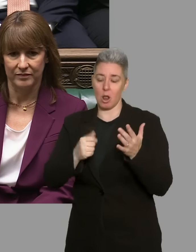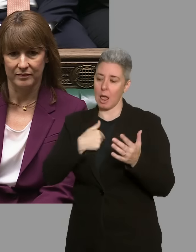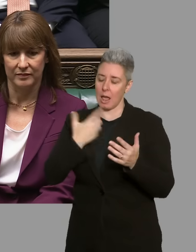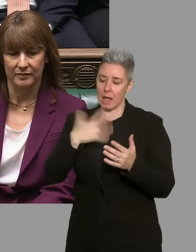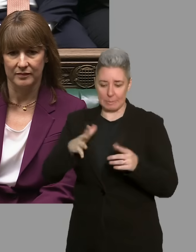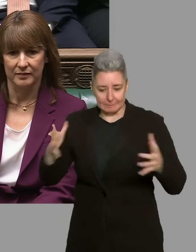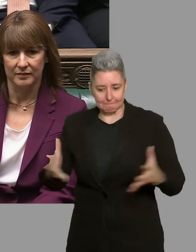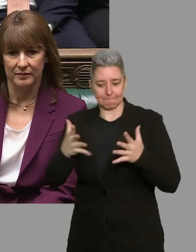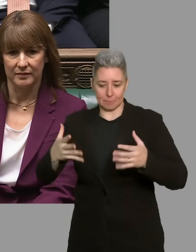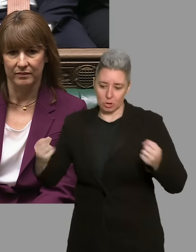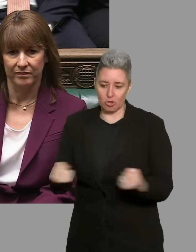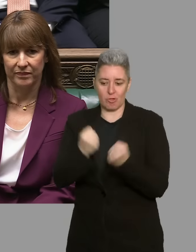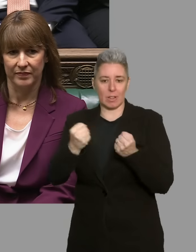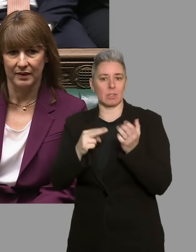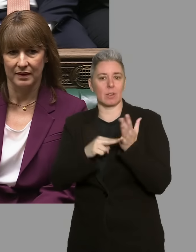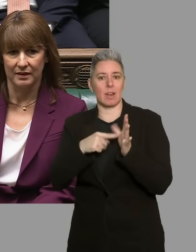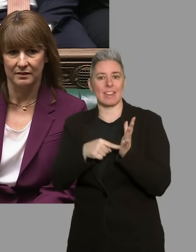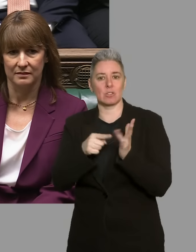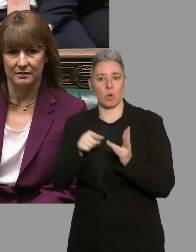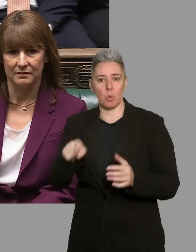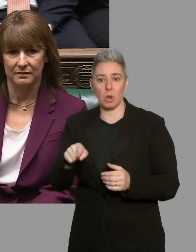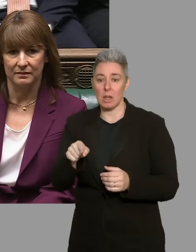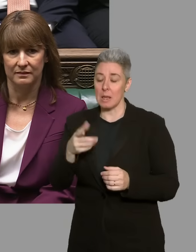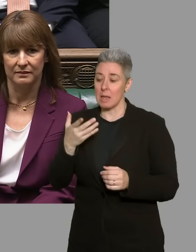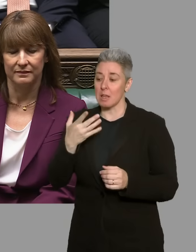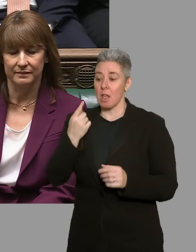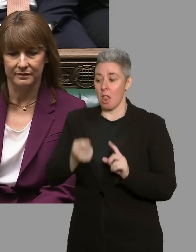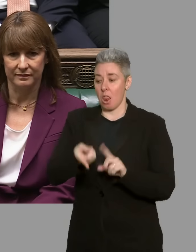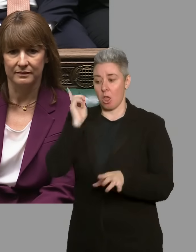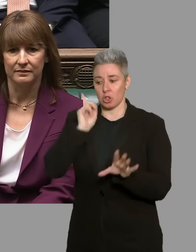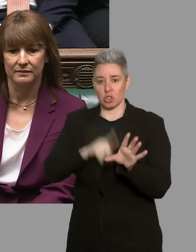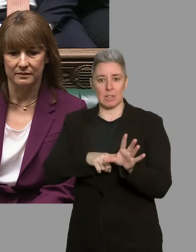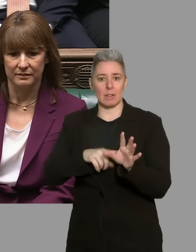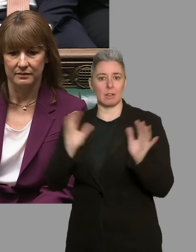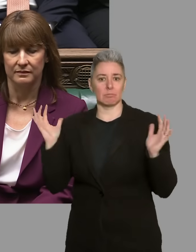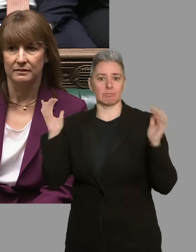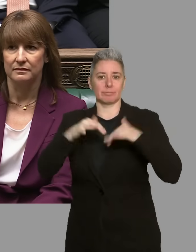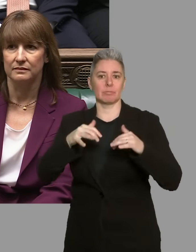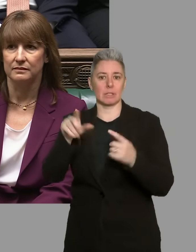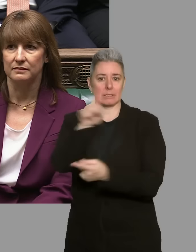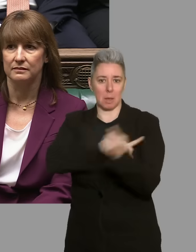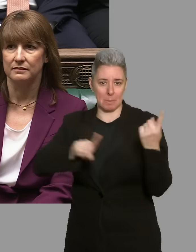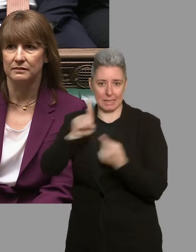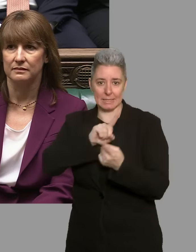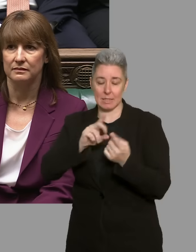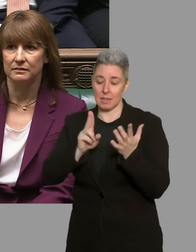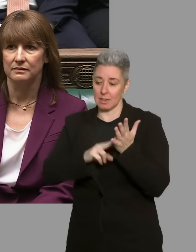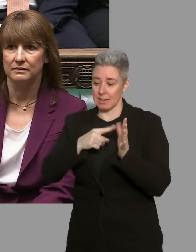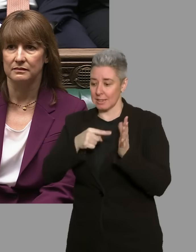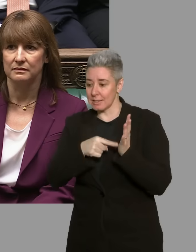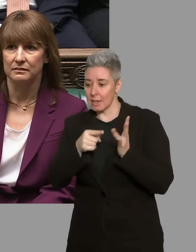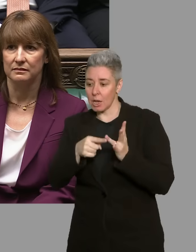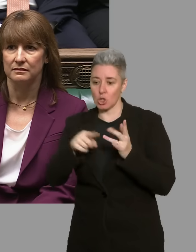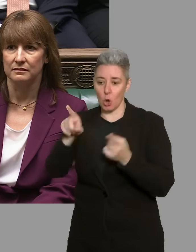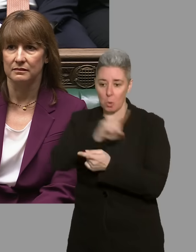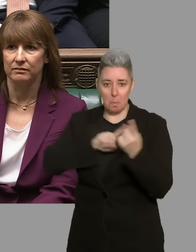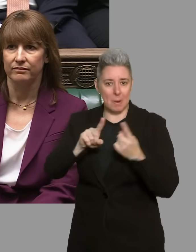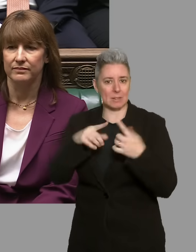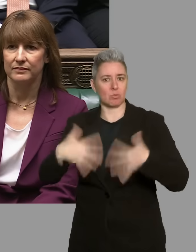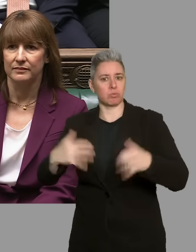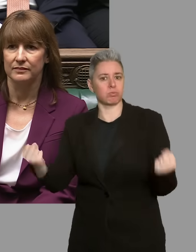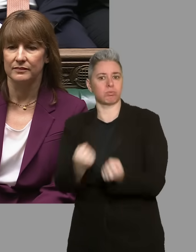meetings last year, the summit, where we had more members of NATO and more unity. When I arrived back to the House to make a statement, which of course she asked